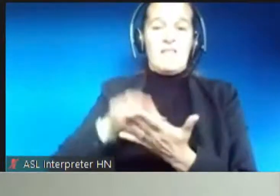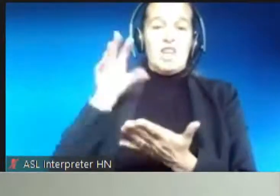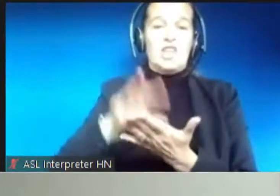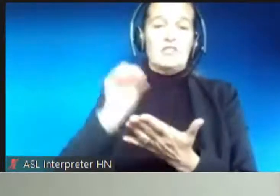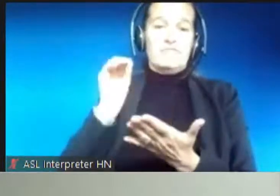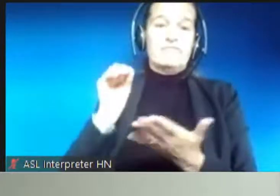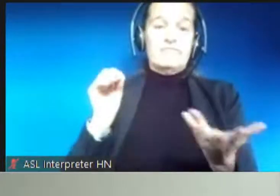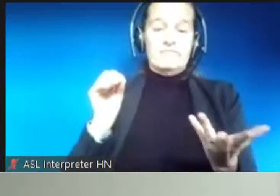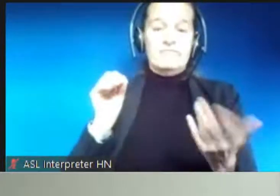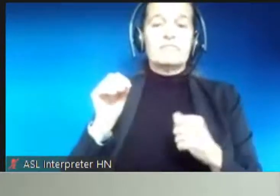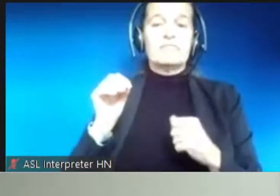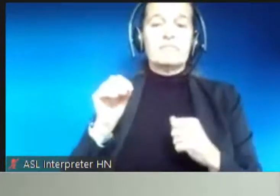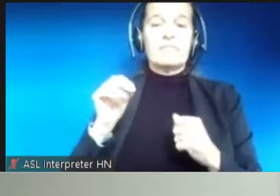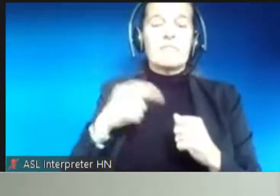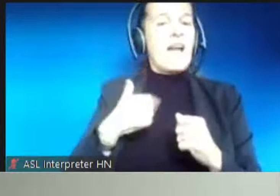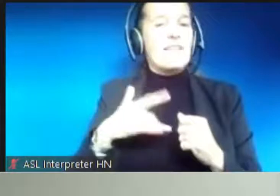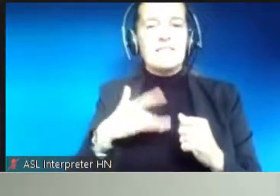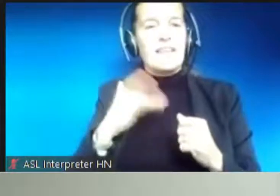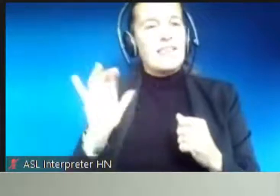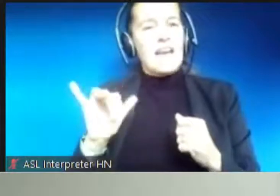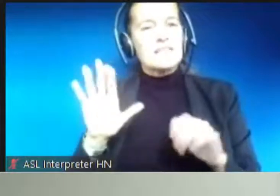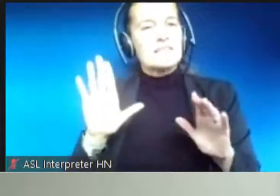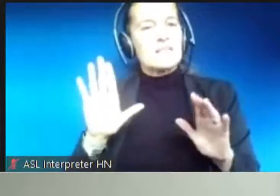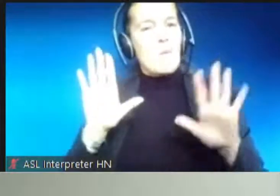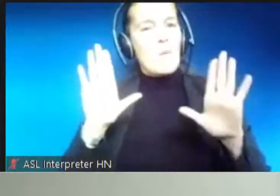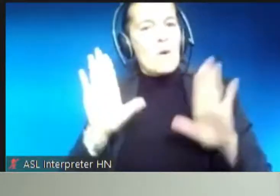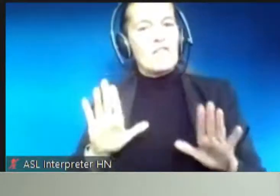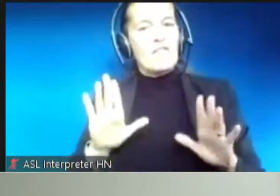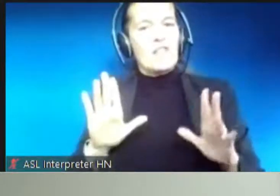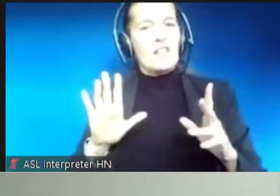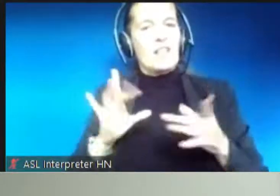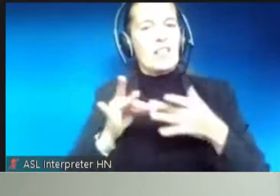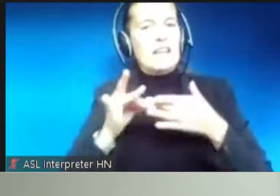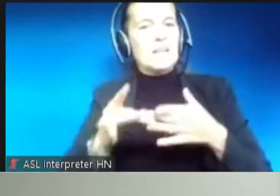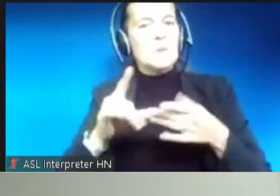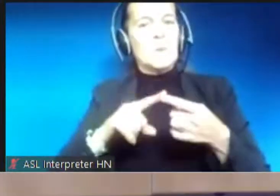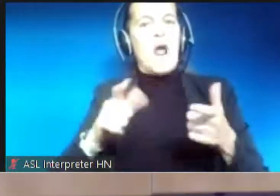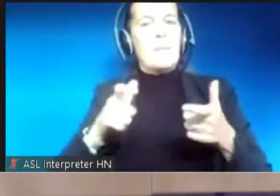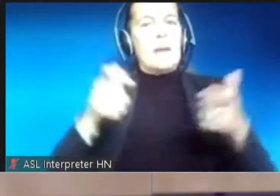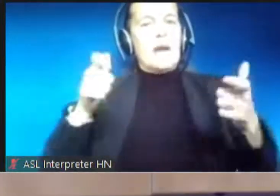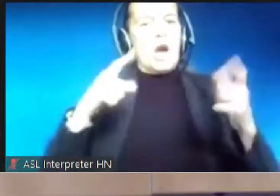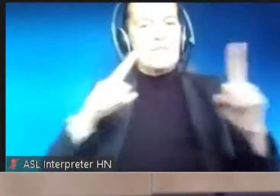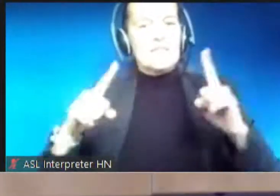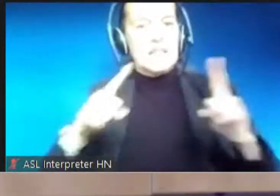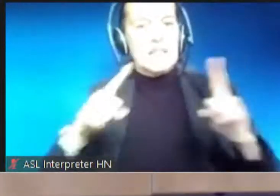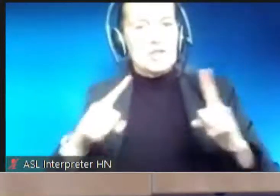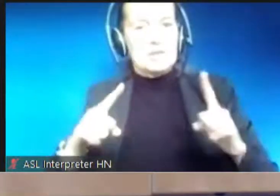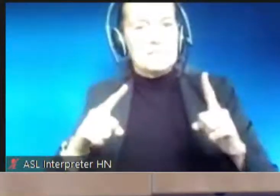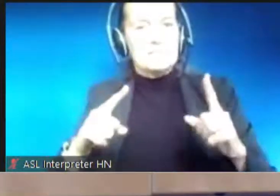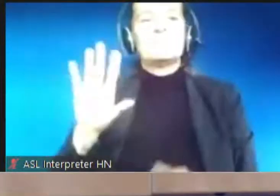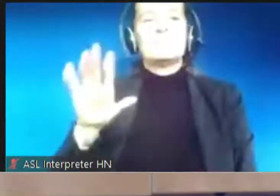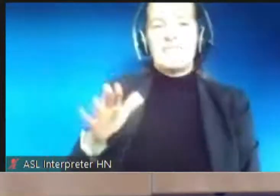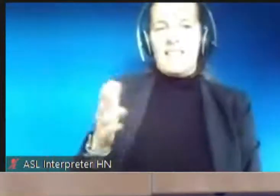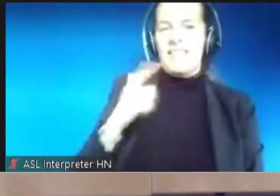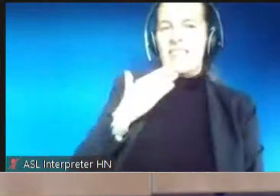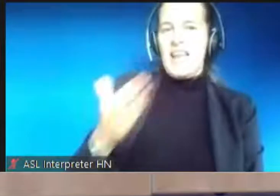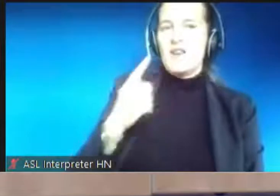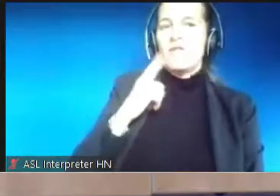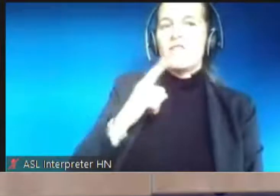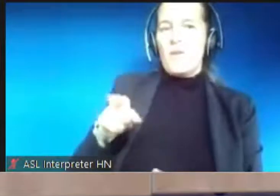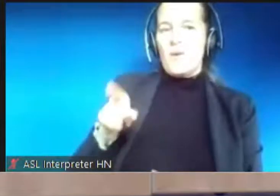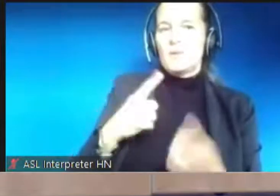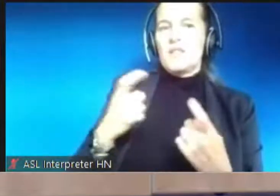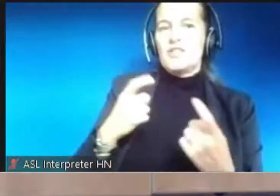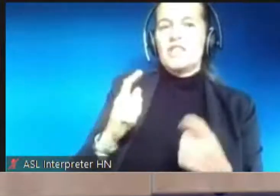think it's a great opening to a larger conversation. Thank you, Adrian, for those questions. Next up, we're going